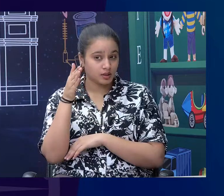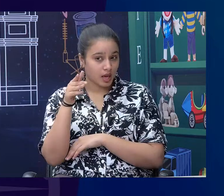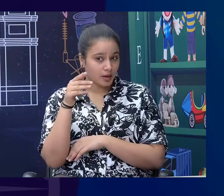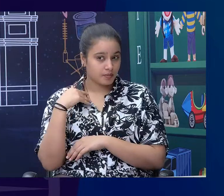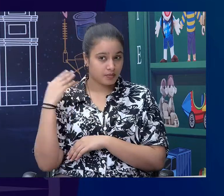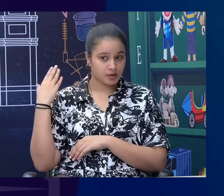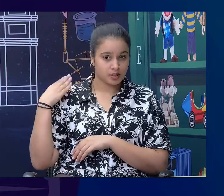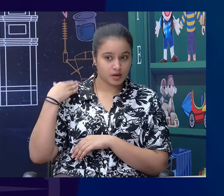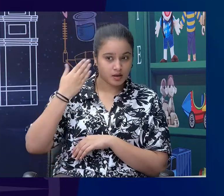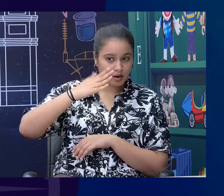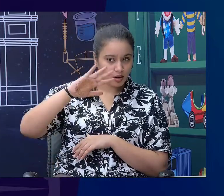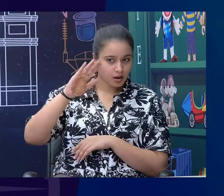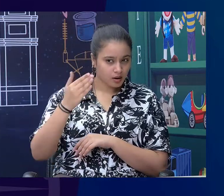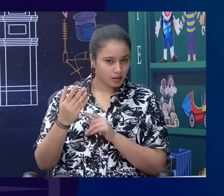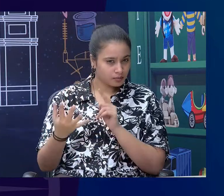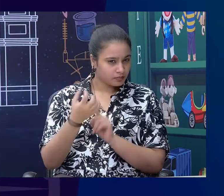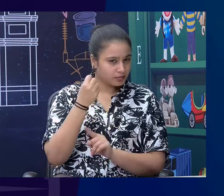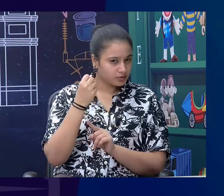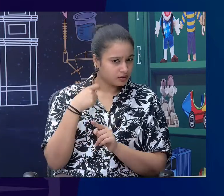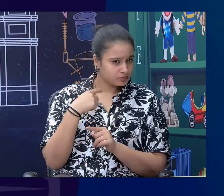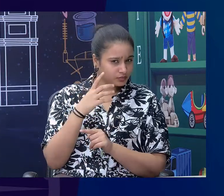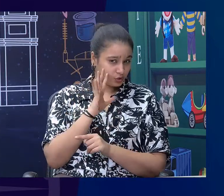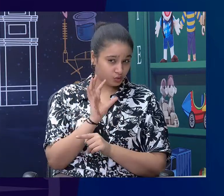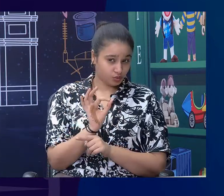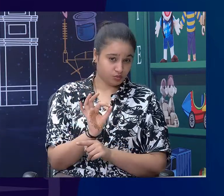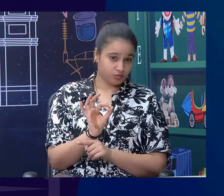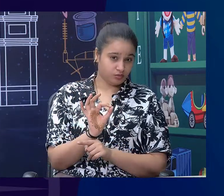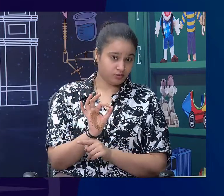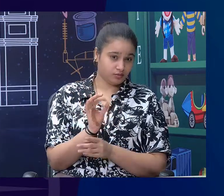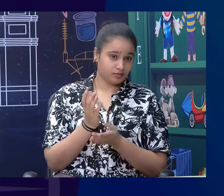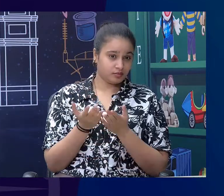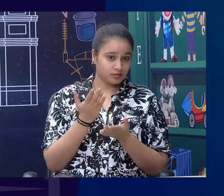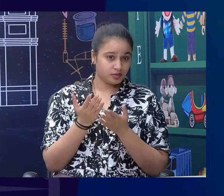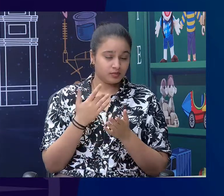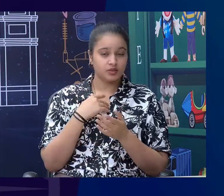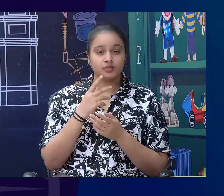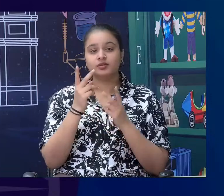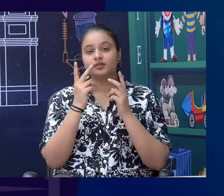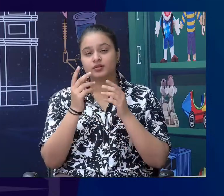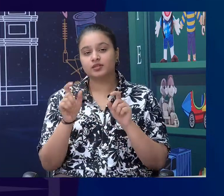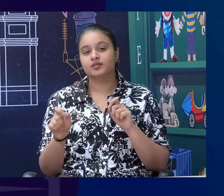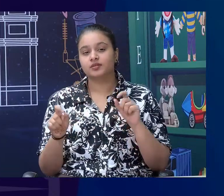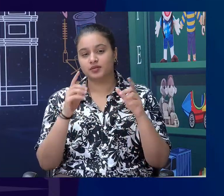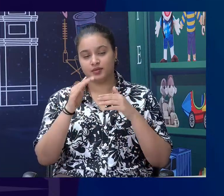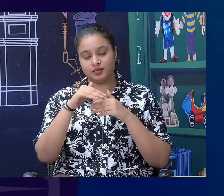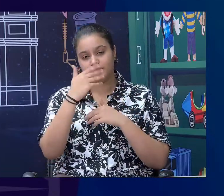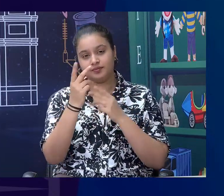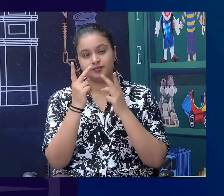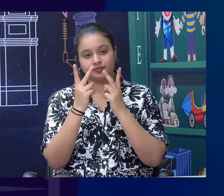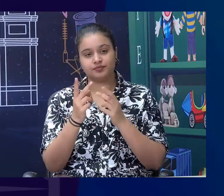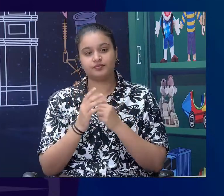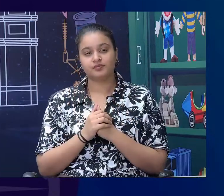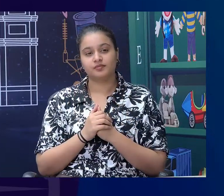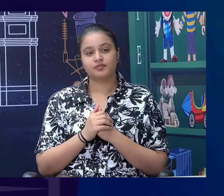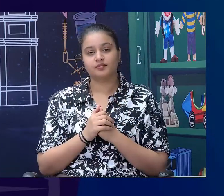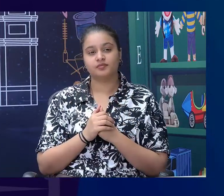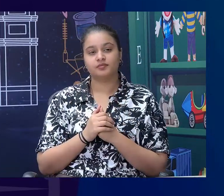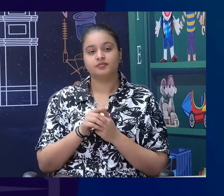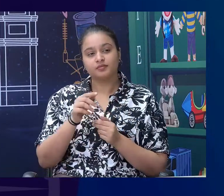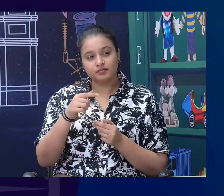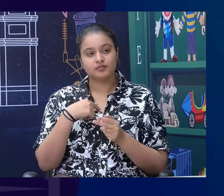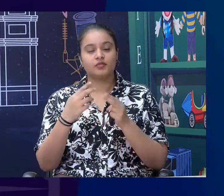really the fact? That's how exactly he got it? Let's look at our next slide on screen. Okay. This is